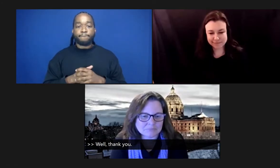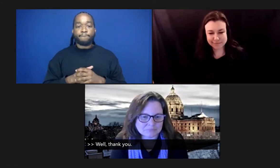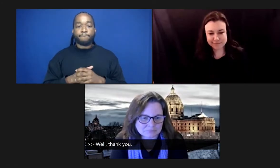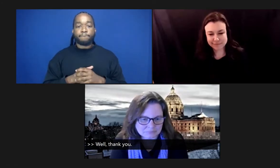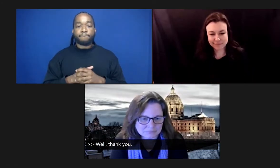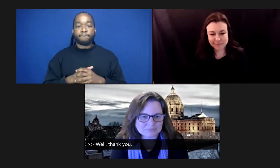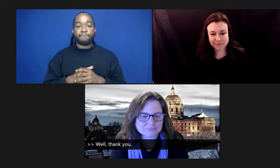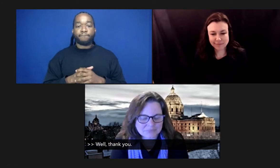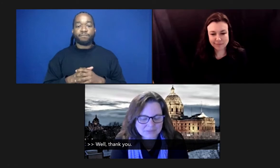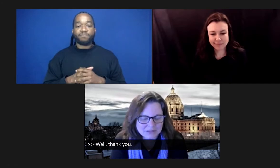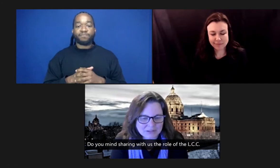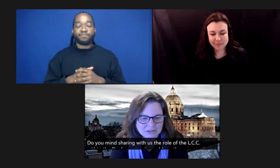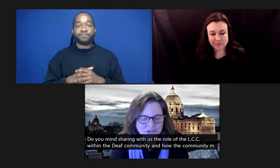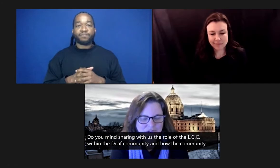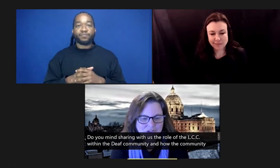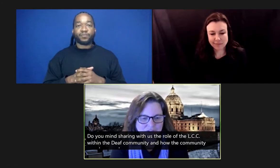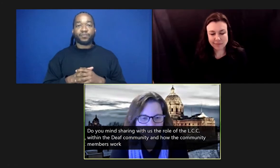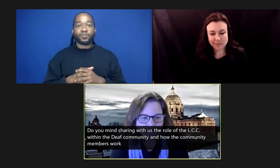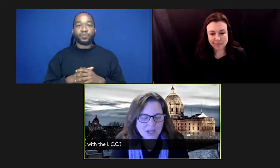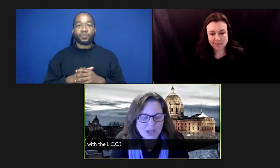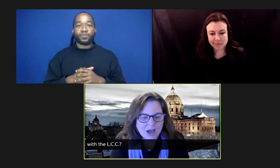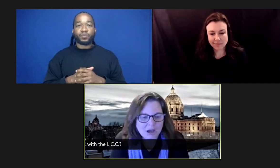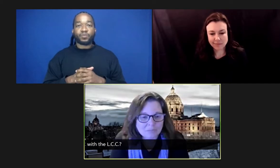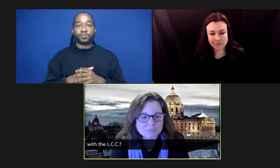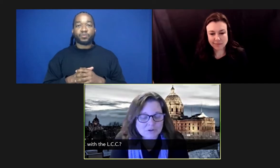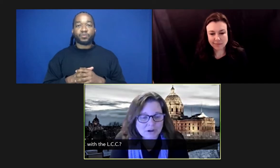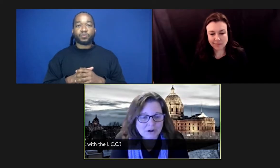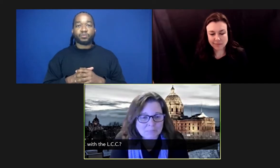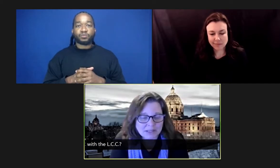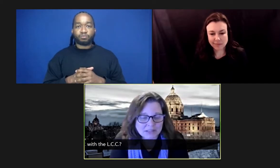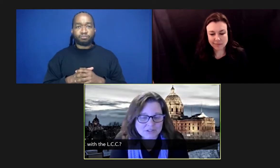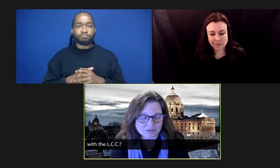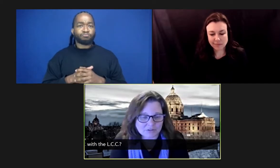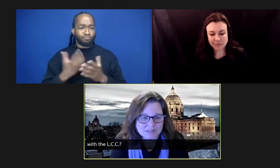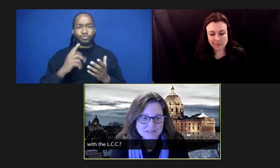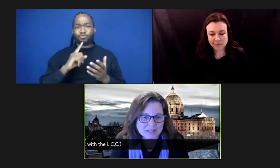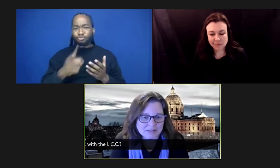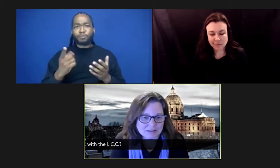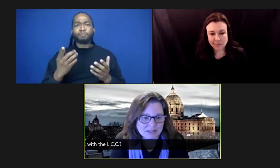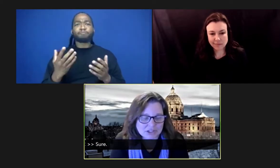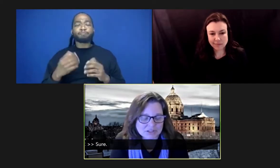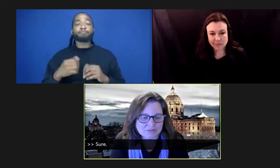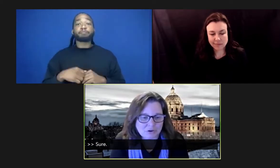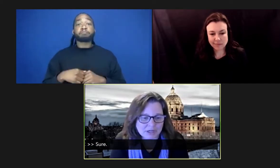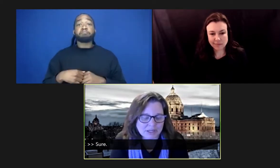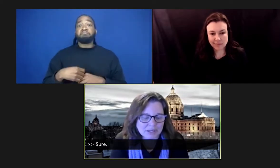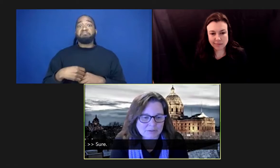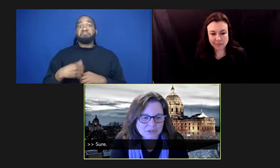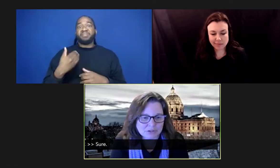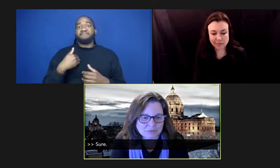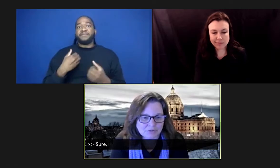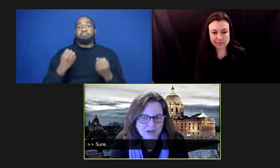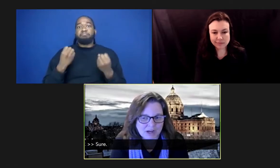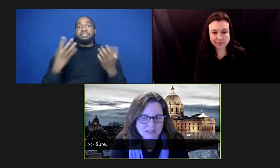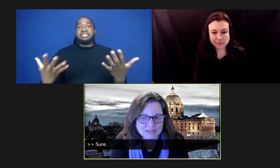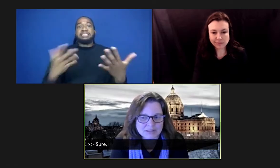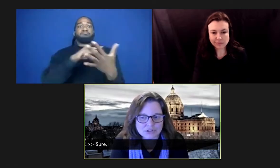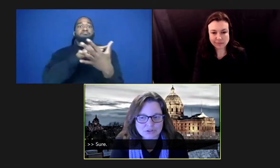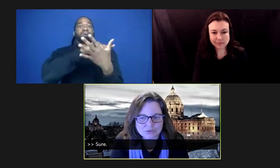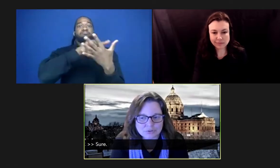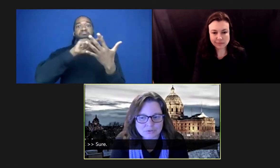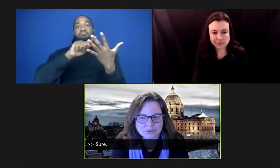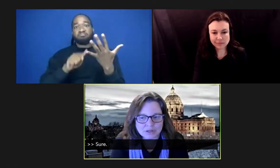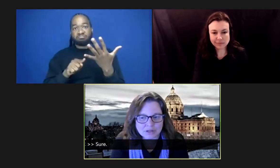the LCC? Sure. So there are many services that the Legislative Coordinating Commission